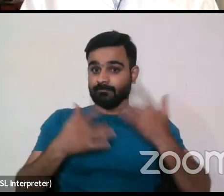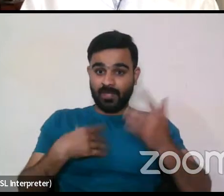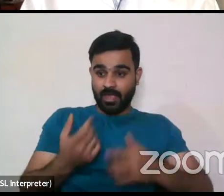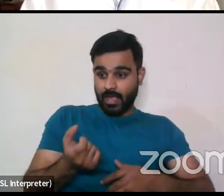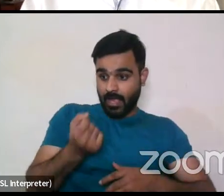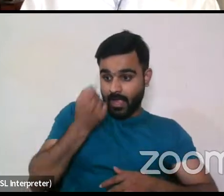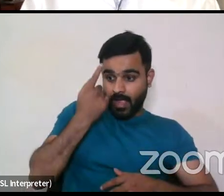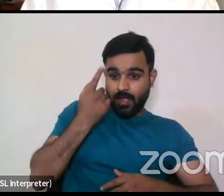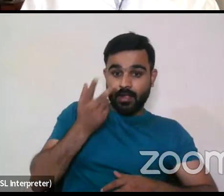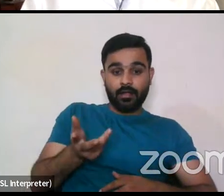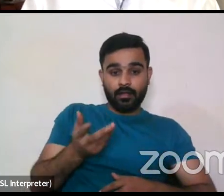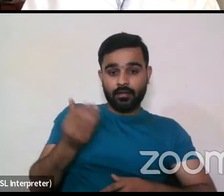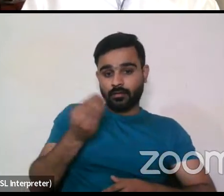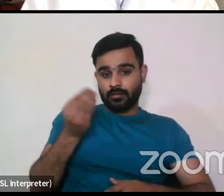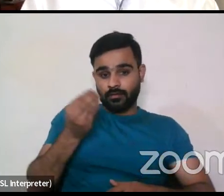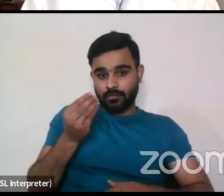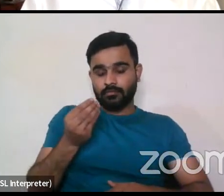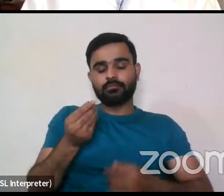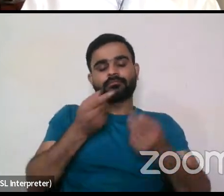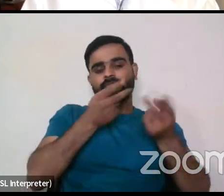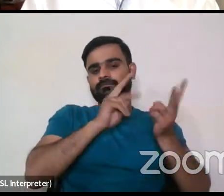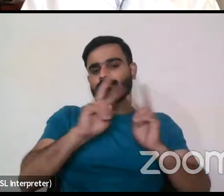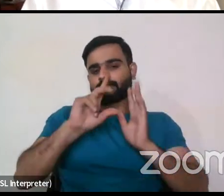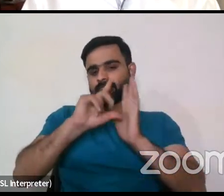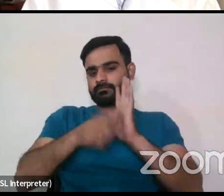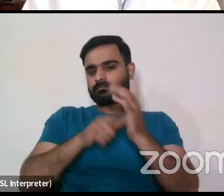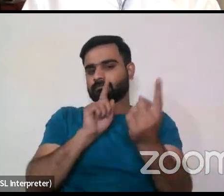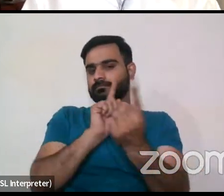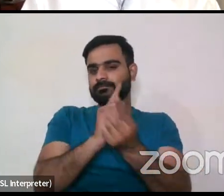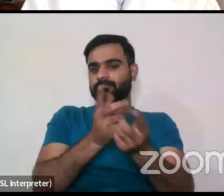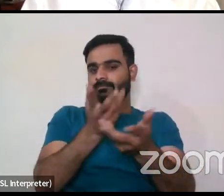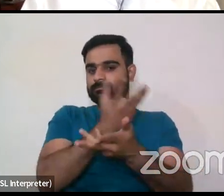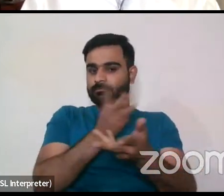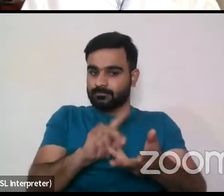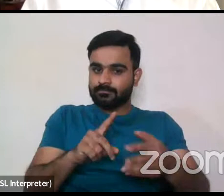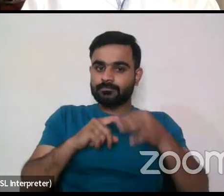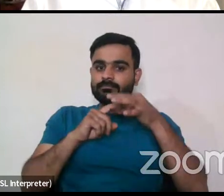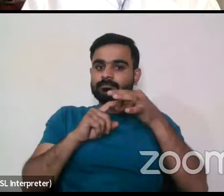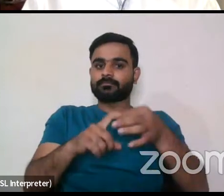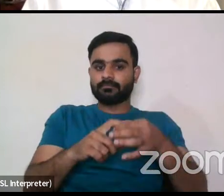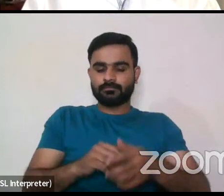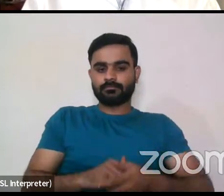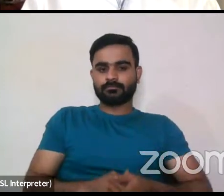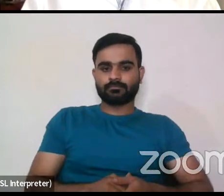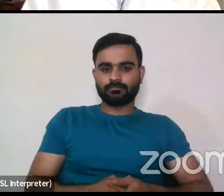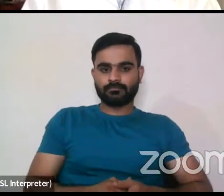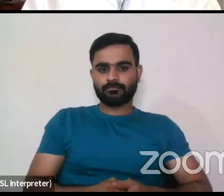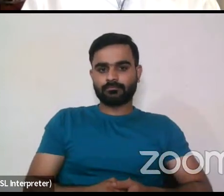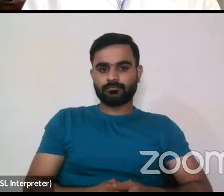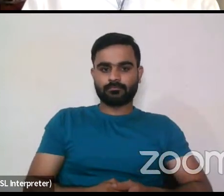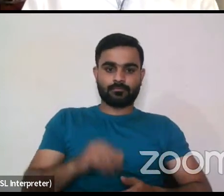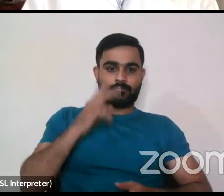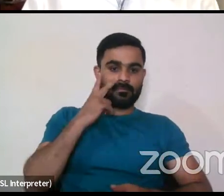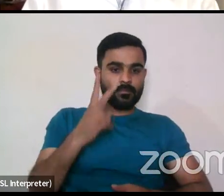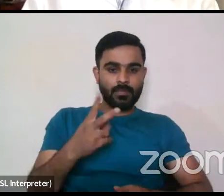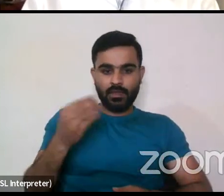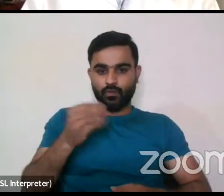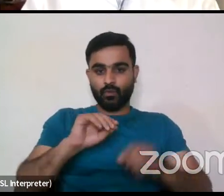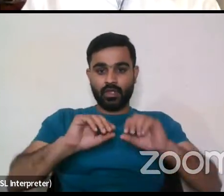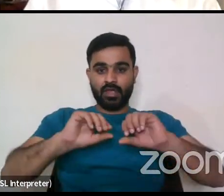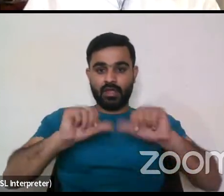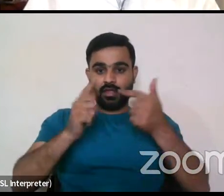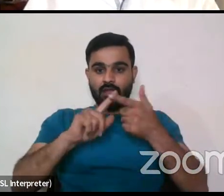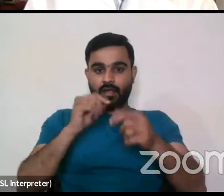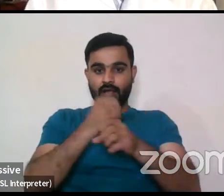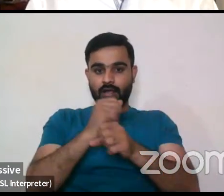understand, because something that I'm going to come back to later is to precisely understand. So when we look at success of a legal